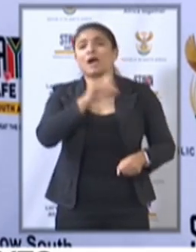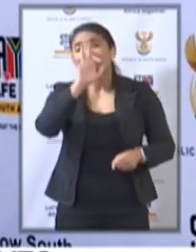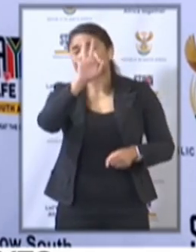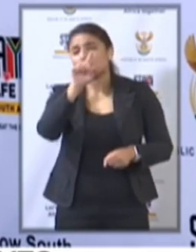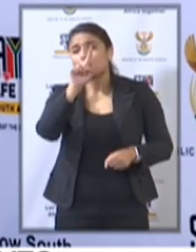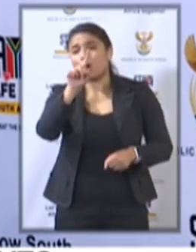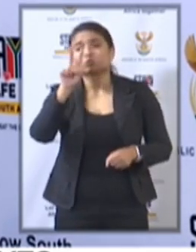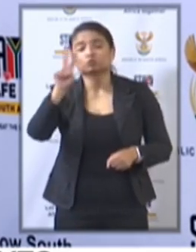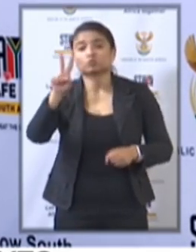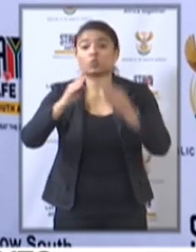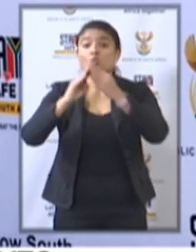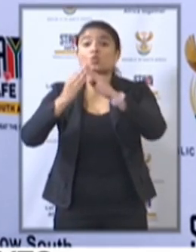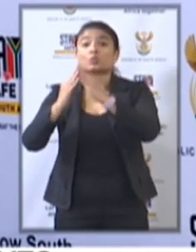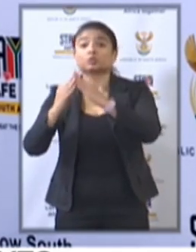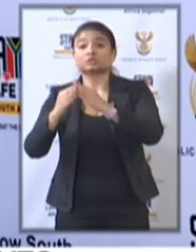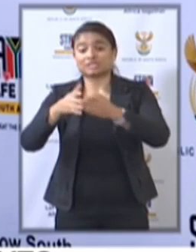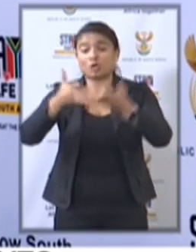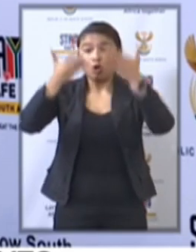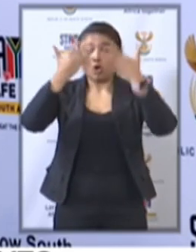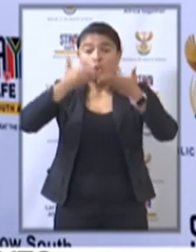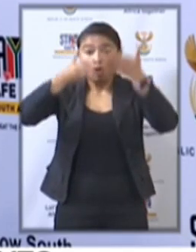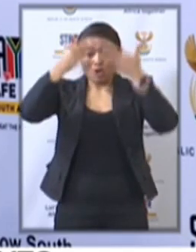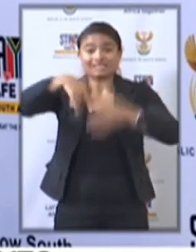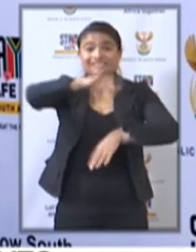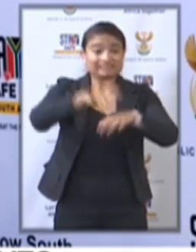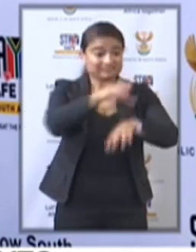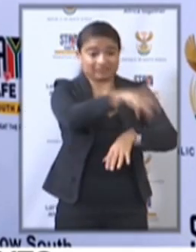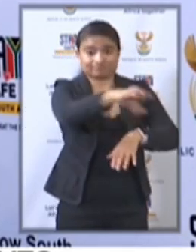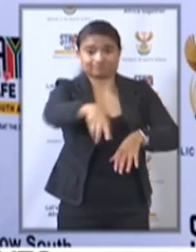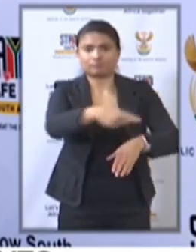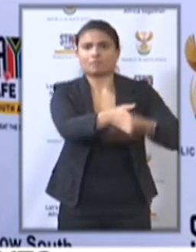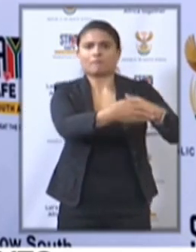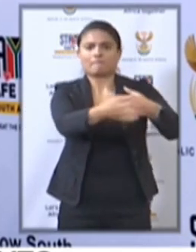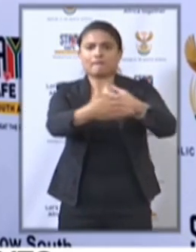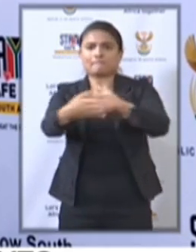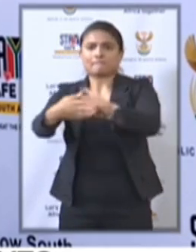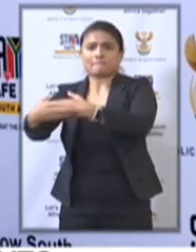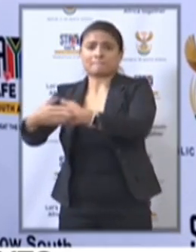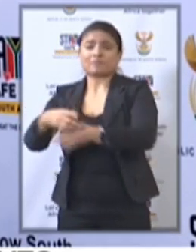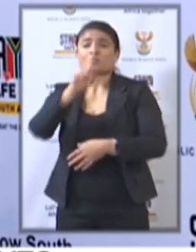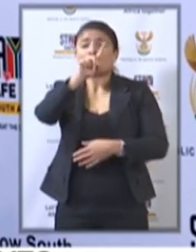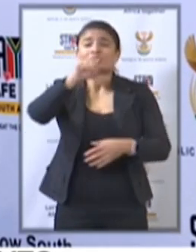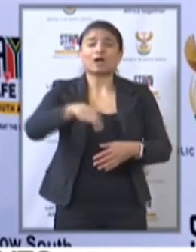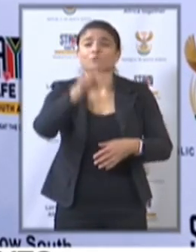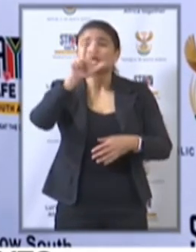learning centers out of the 1,810 community